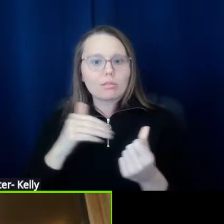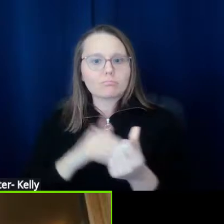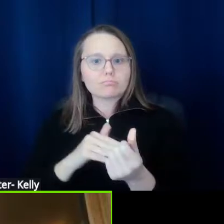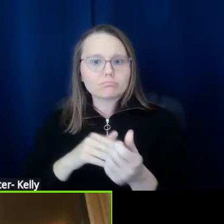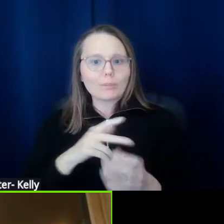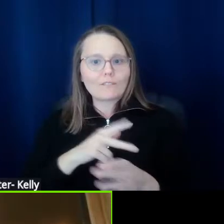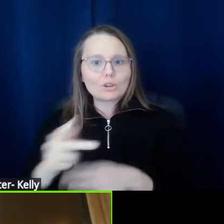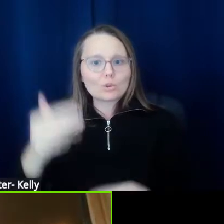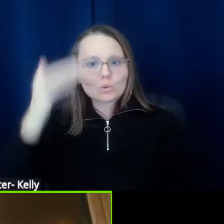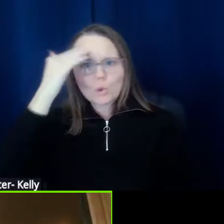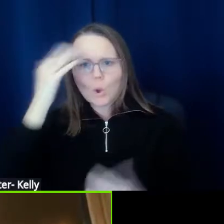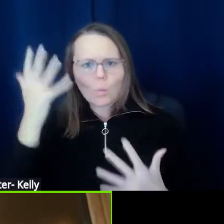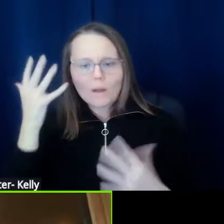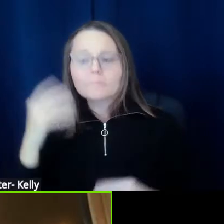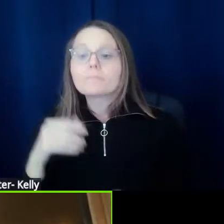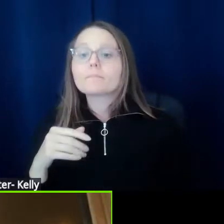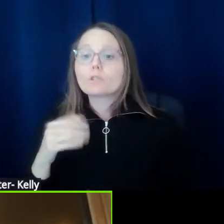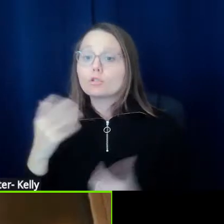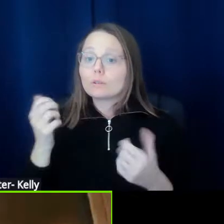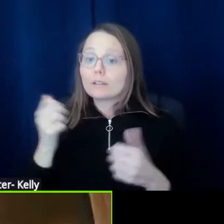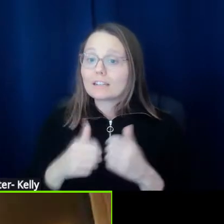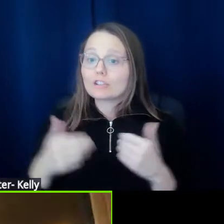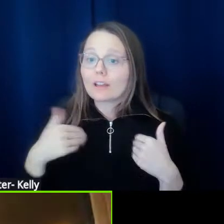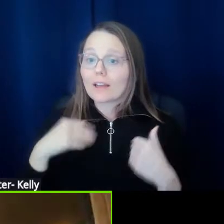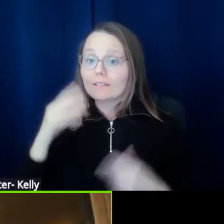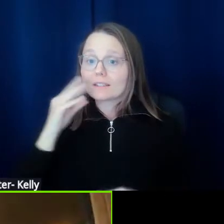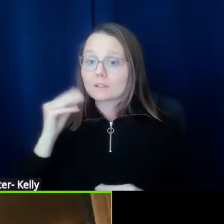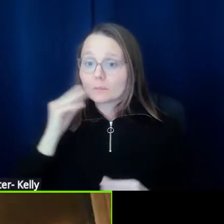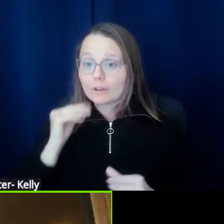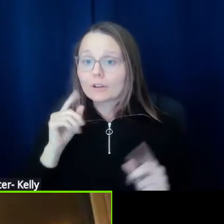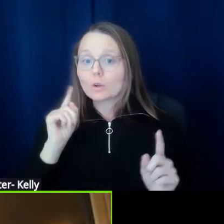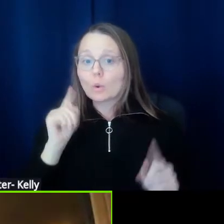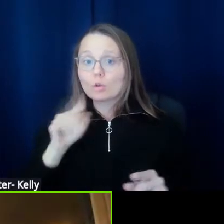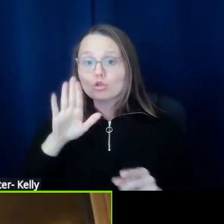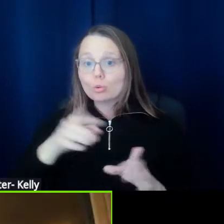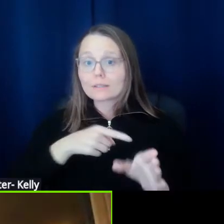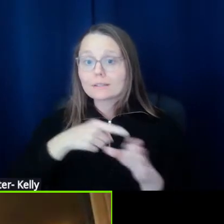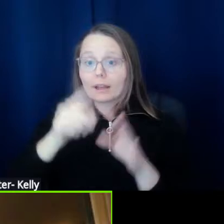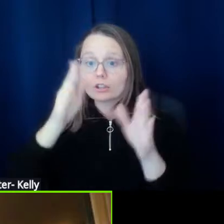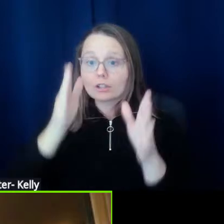had experiences going to your specialist, but